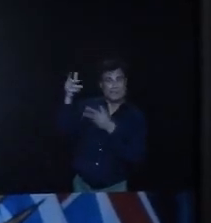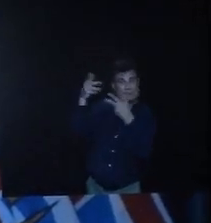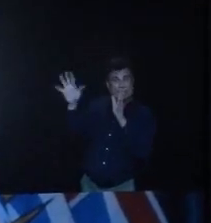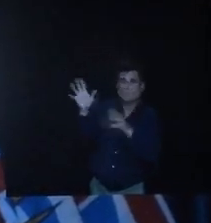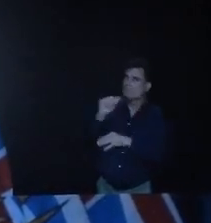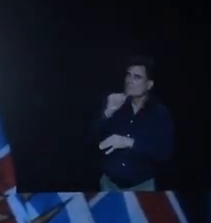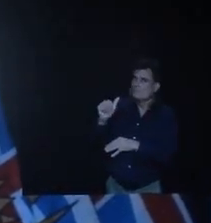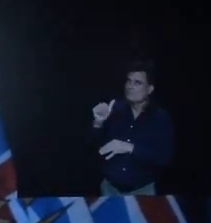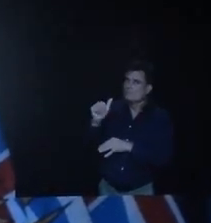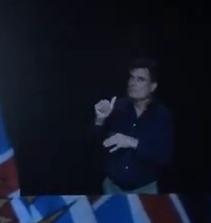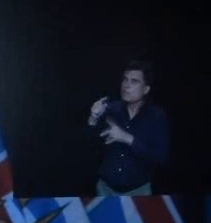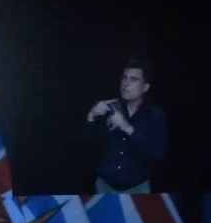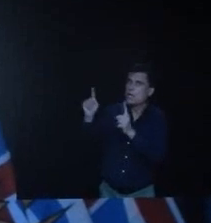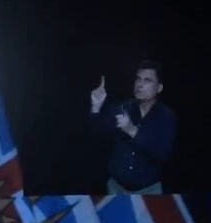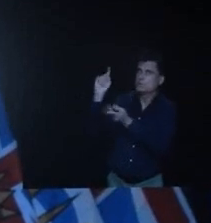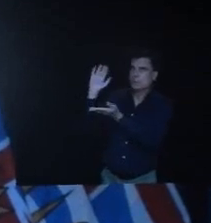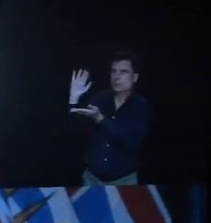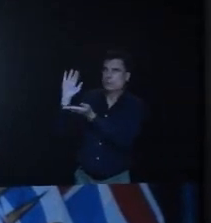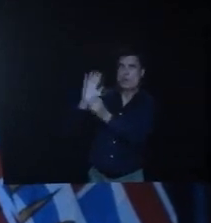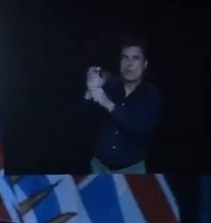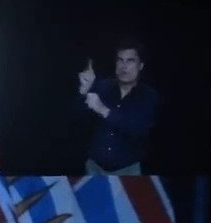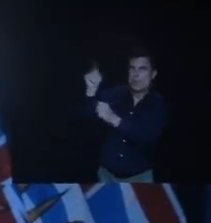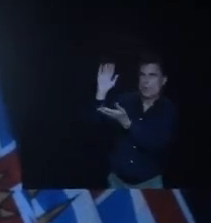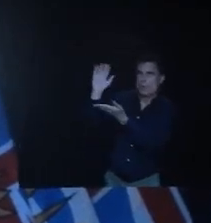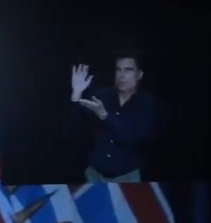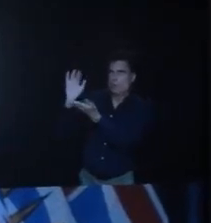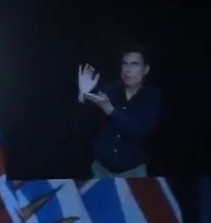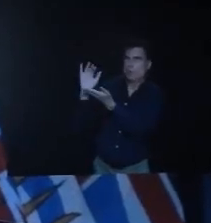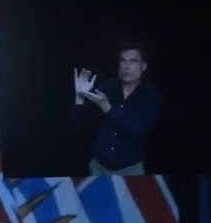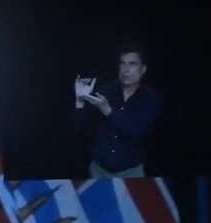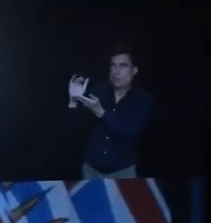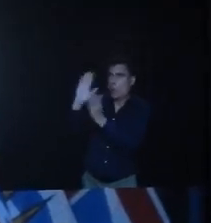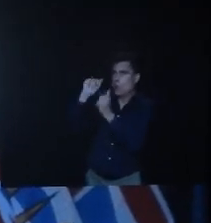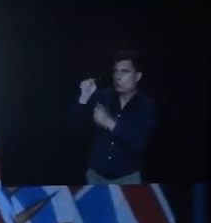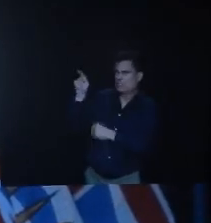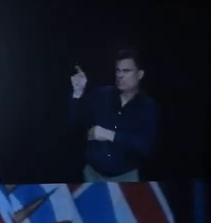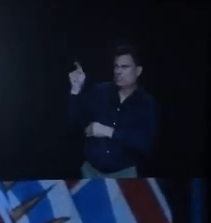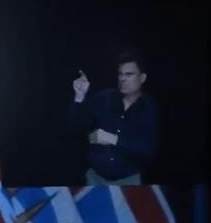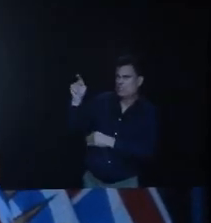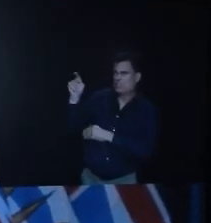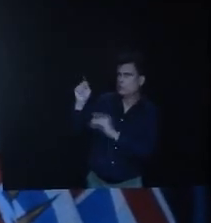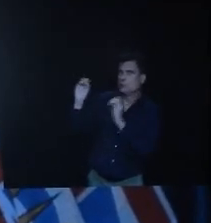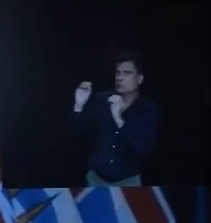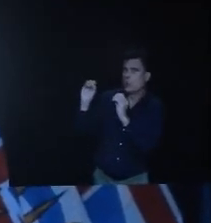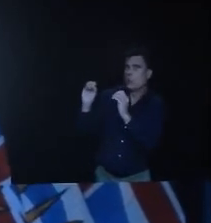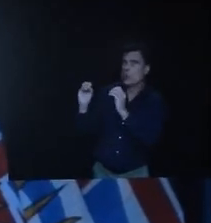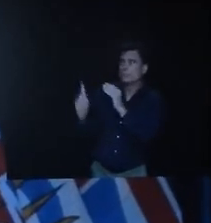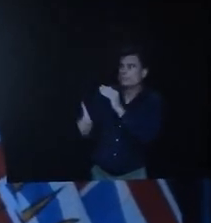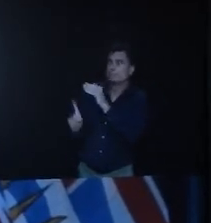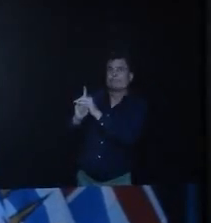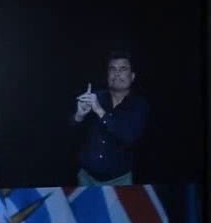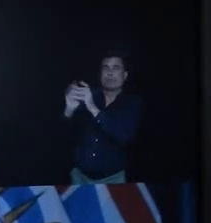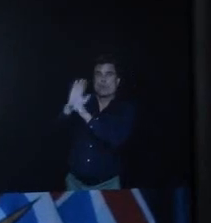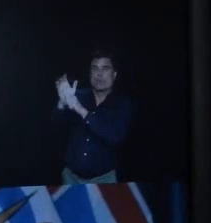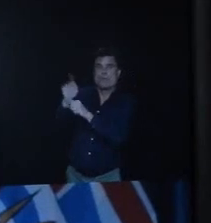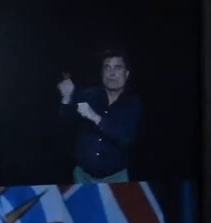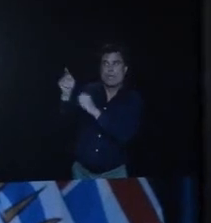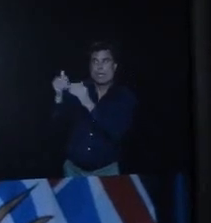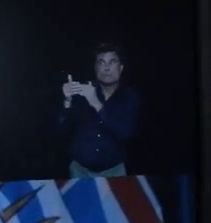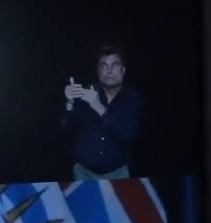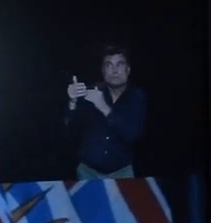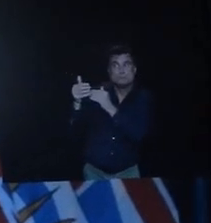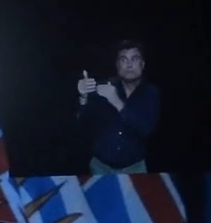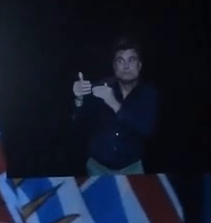is not yet over. Sell off the old people to the Chinese, like when you sell off the young people to the Chinese. That it will be declared